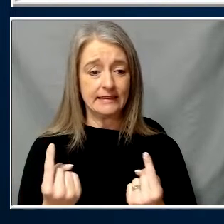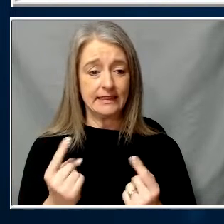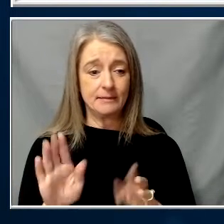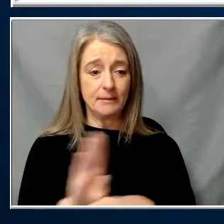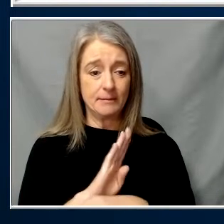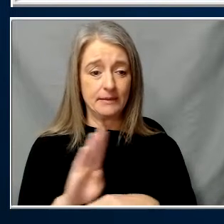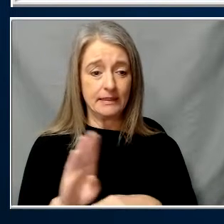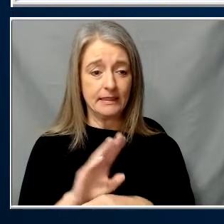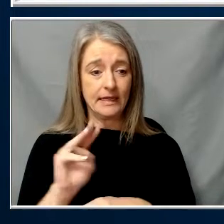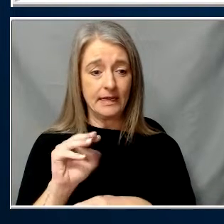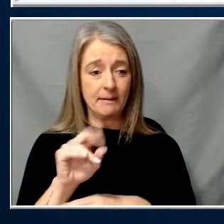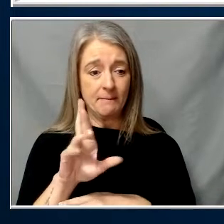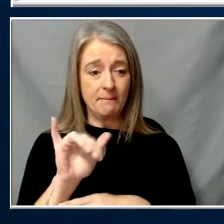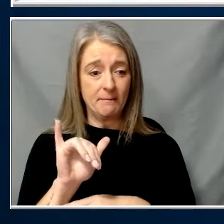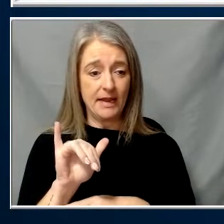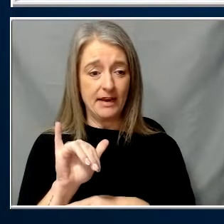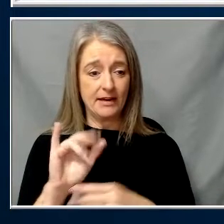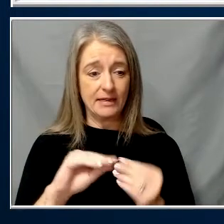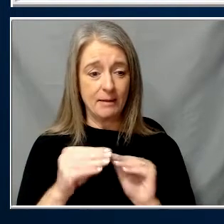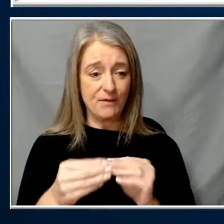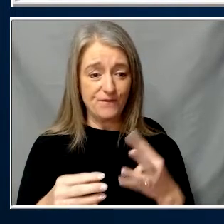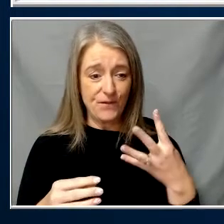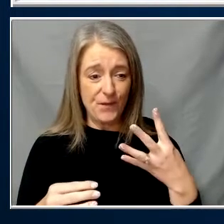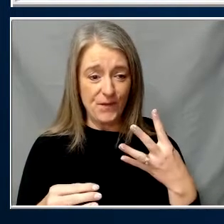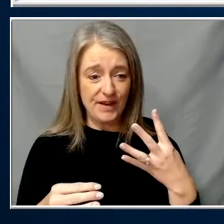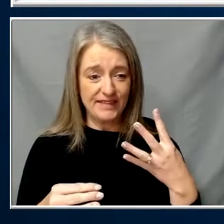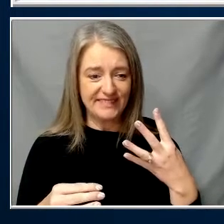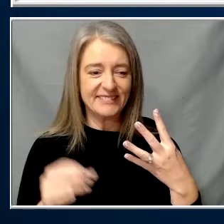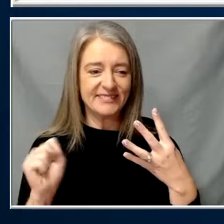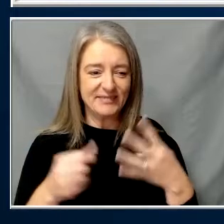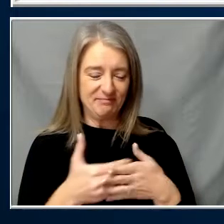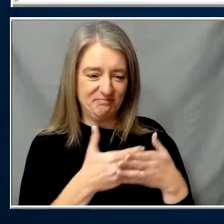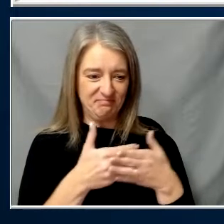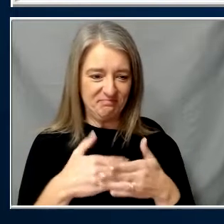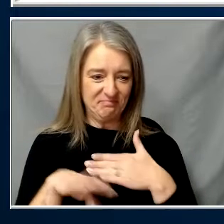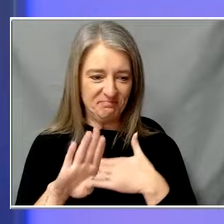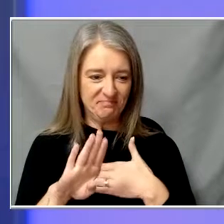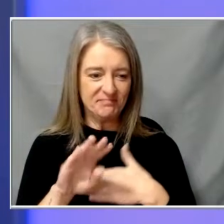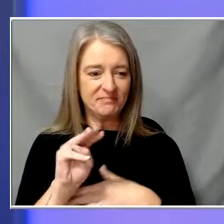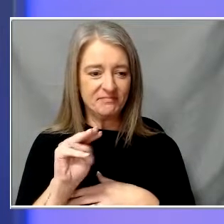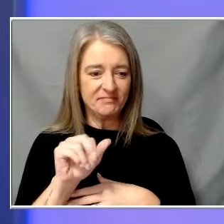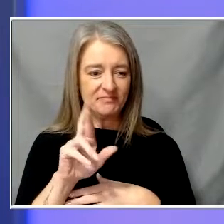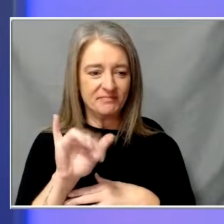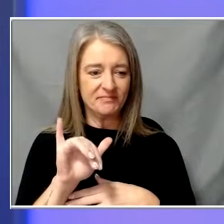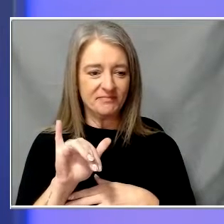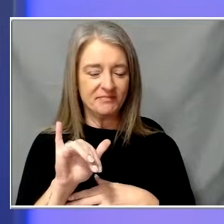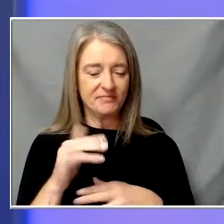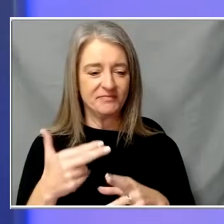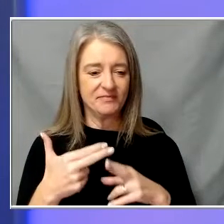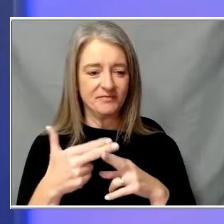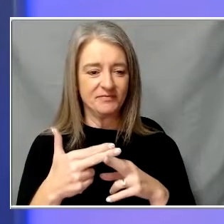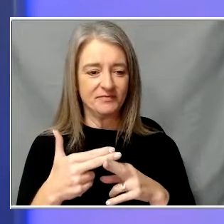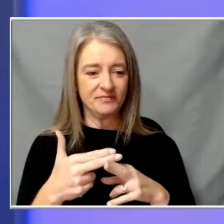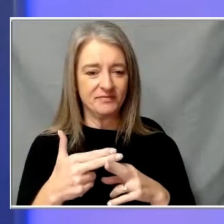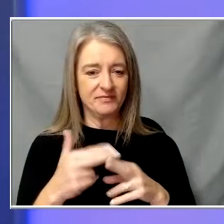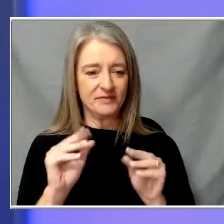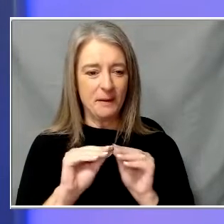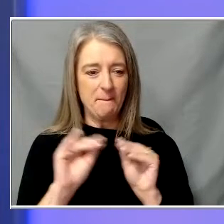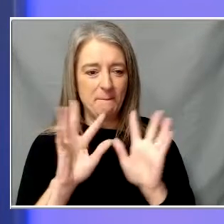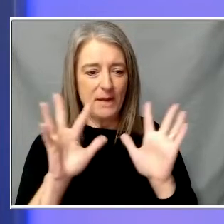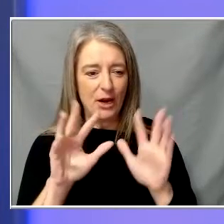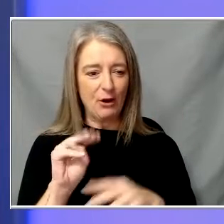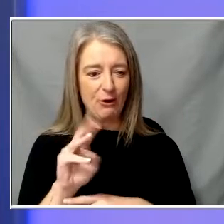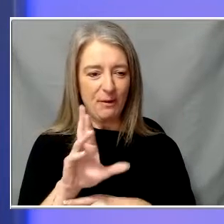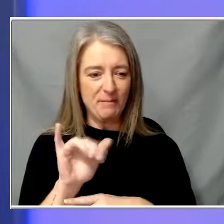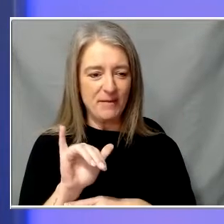in the picture, baby number 4. Baby number 4 is here. Mary is we refer to her either as Miracle Mary